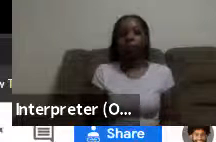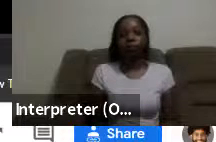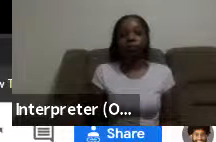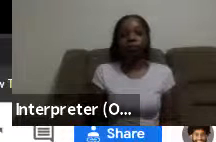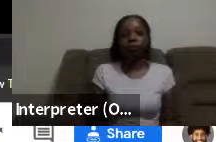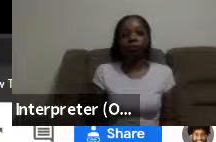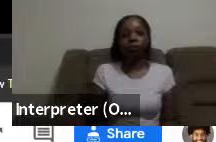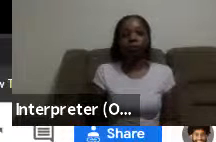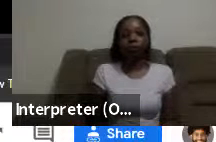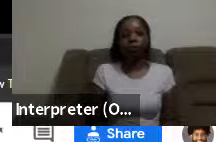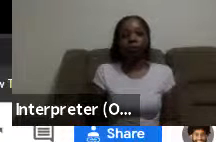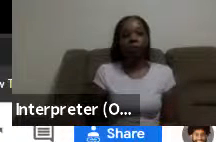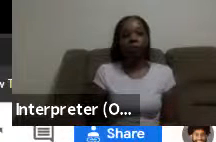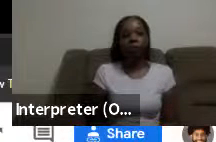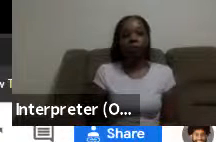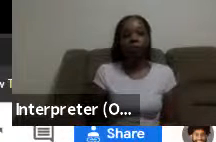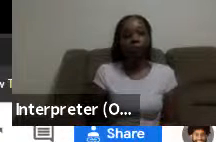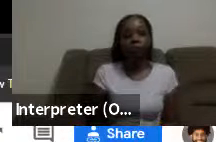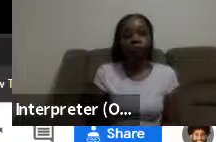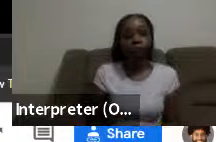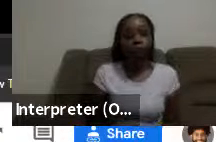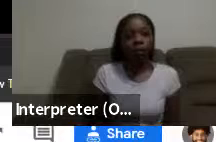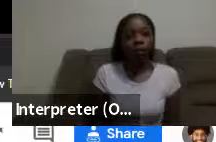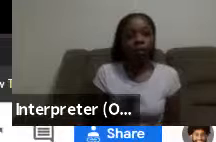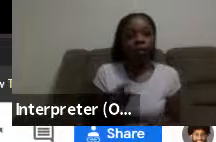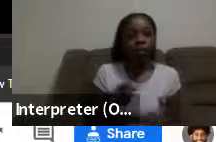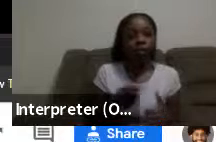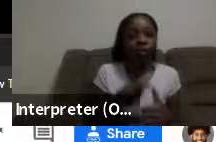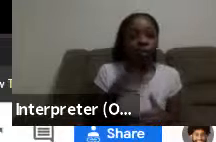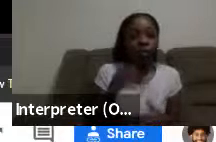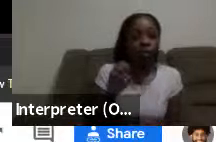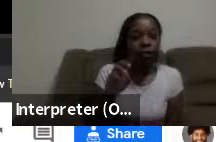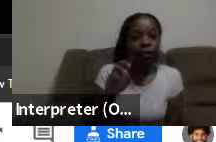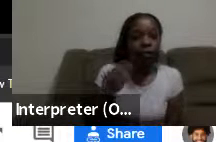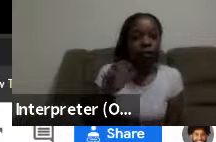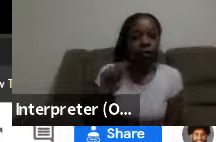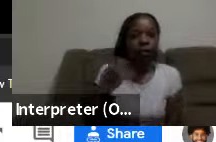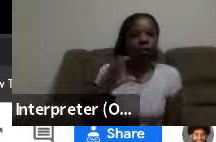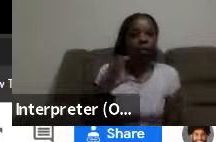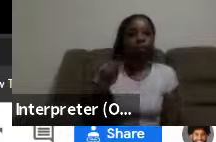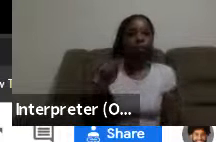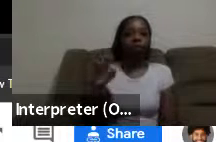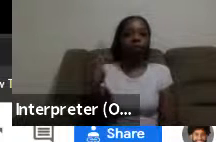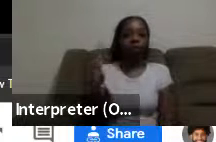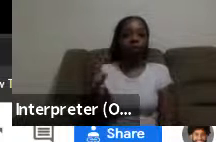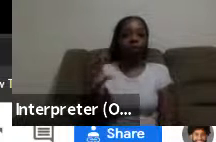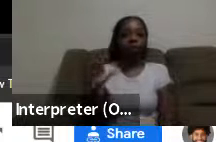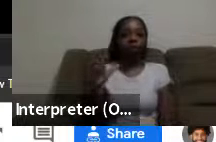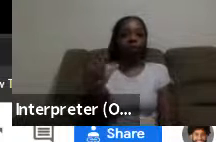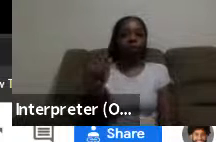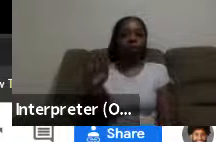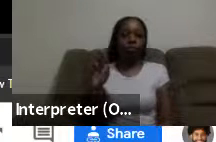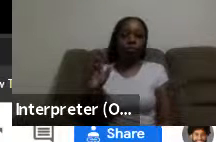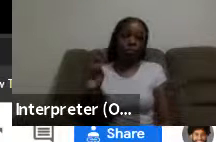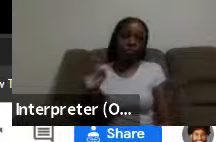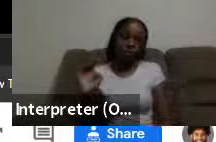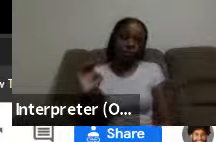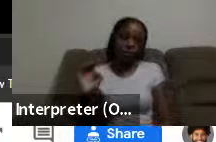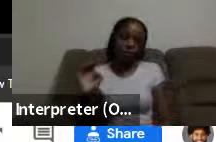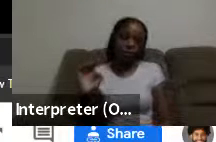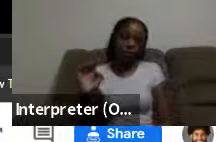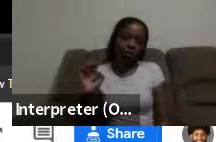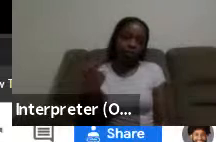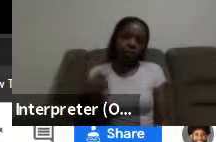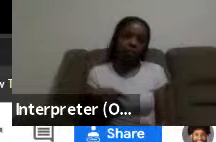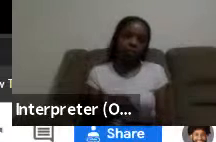The first enacted clause outlines that this legislation will allow changes to the standard operating